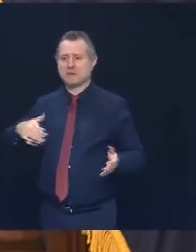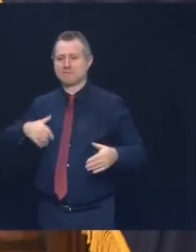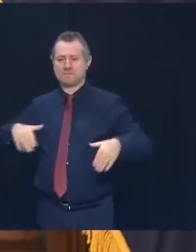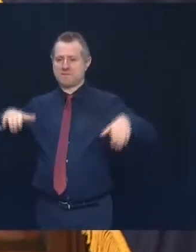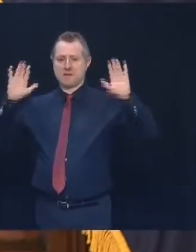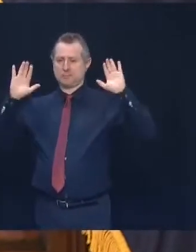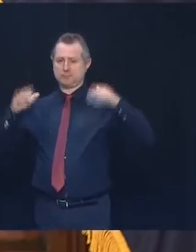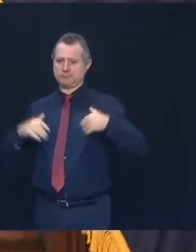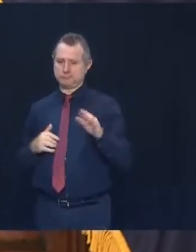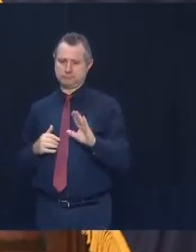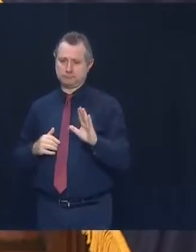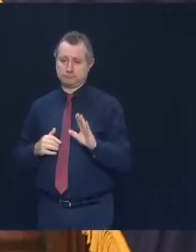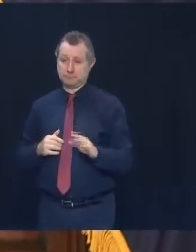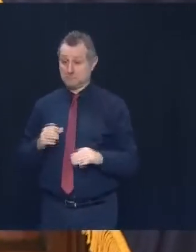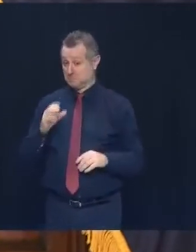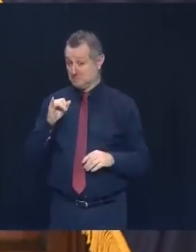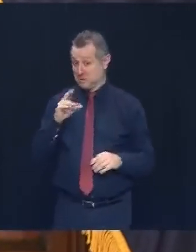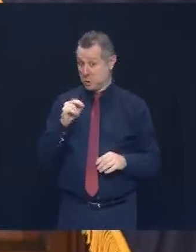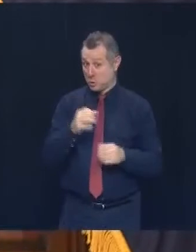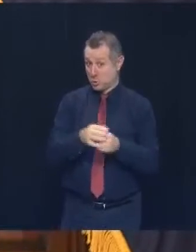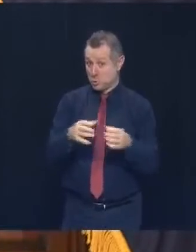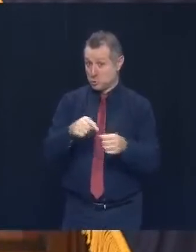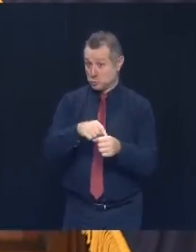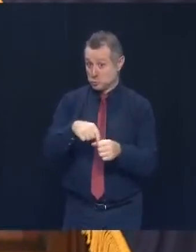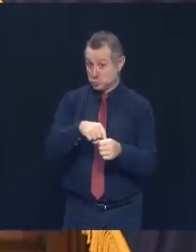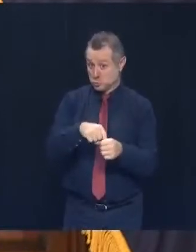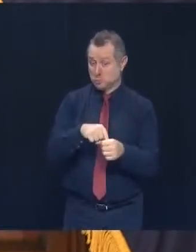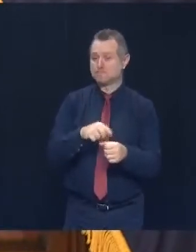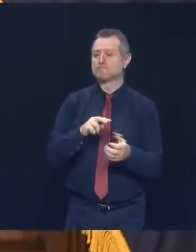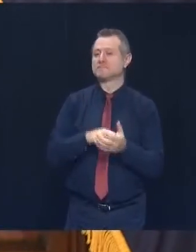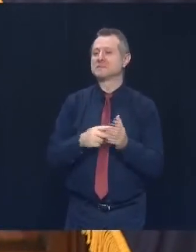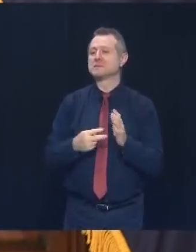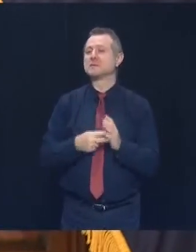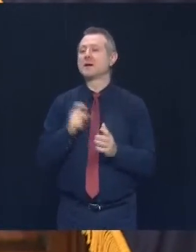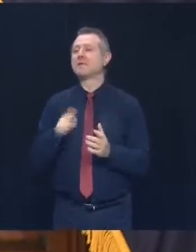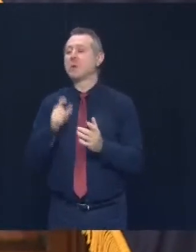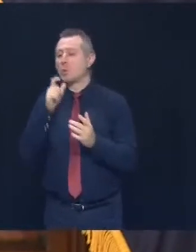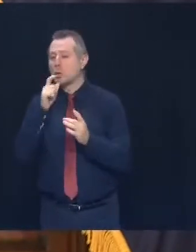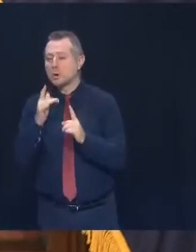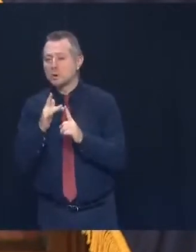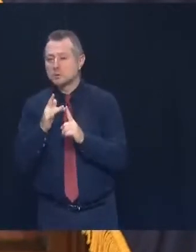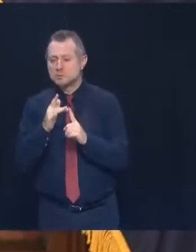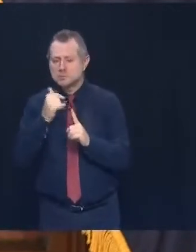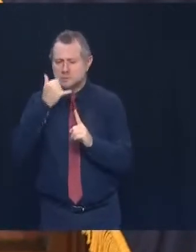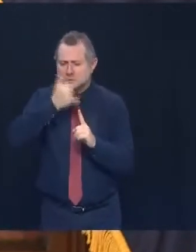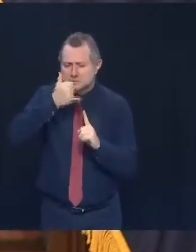Microcluster is really an intensive contact tracing mechanism, right?